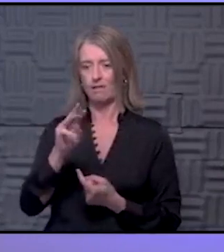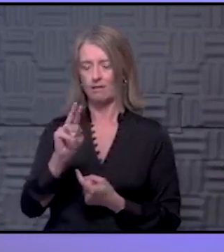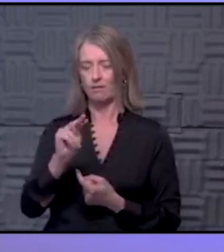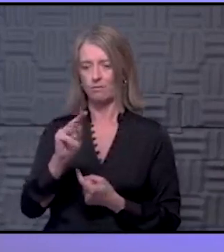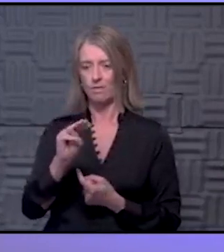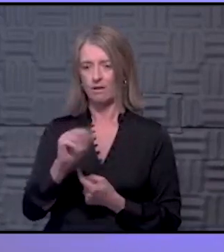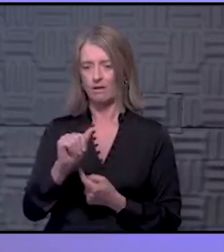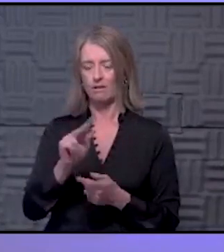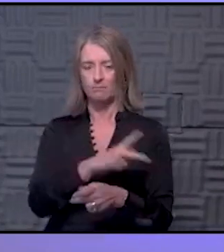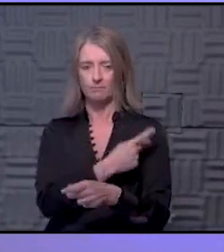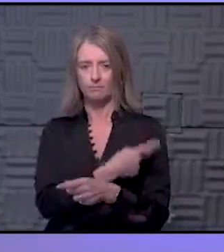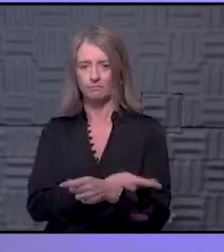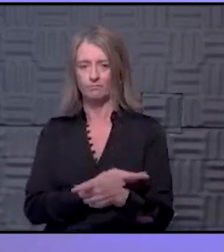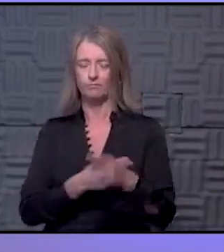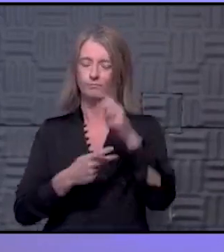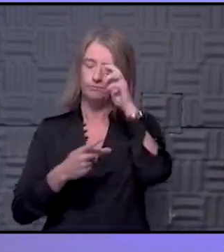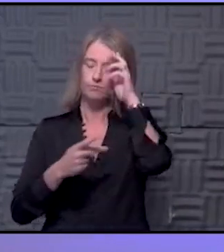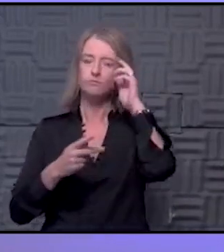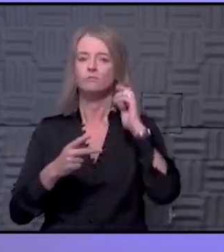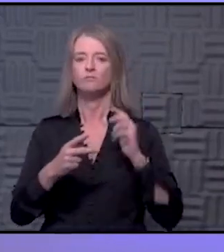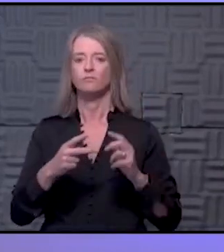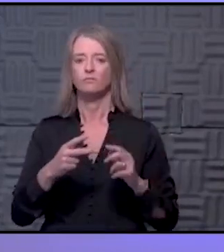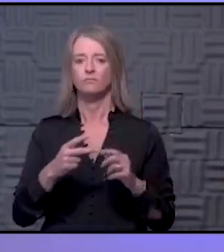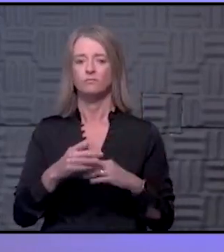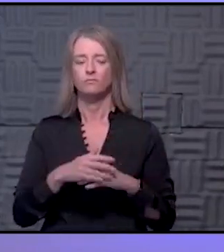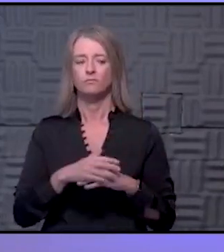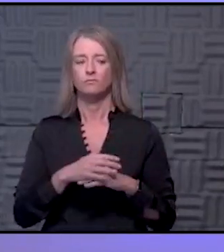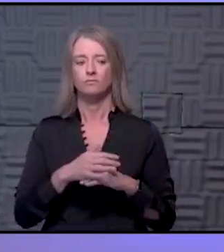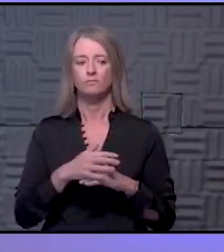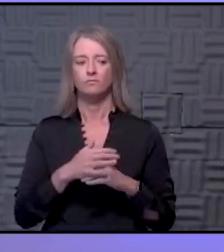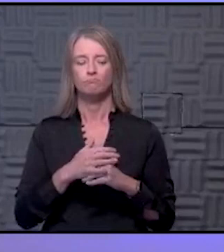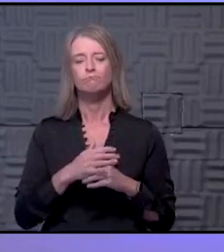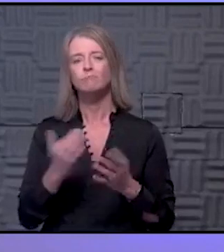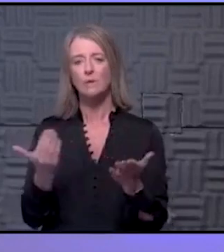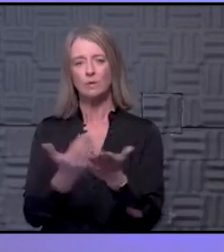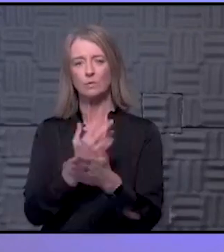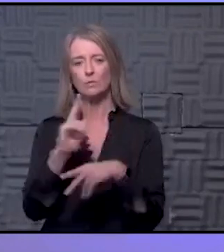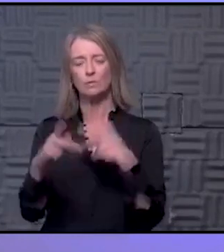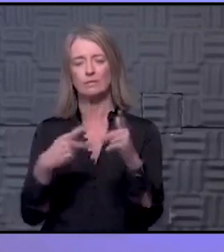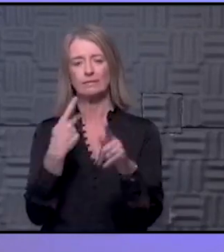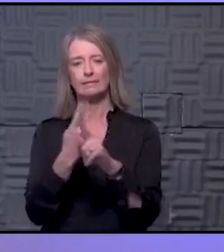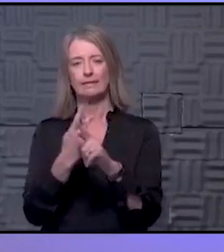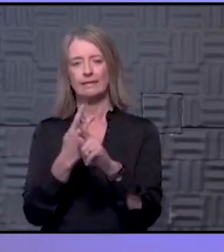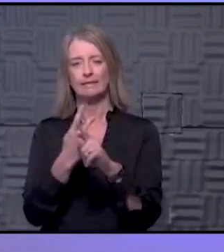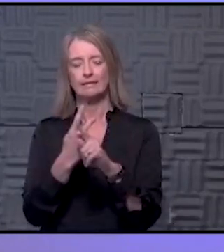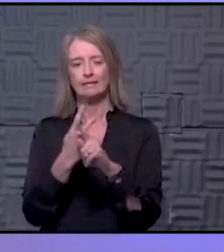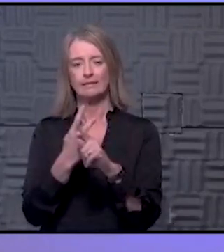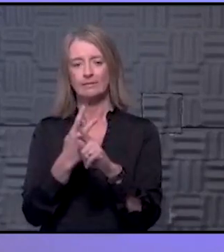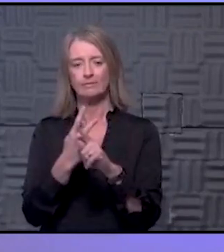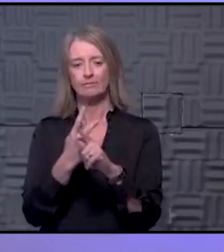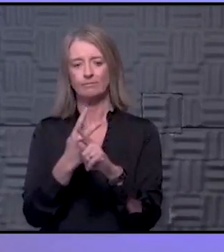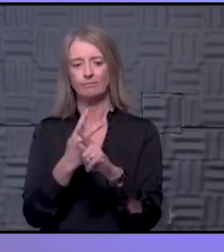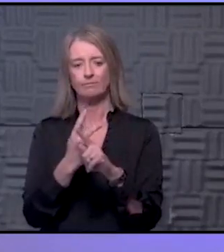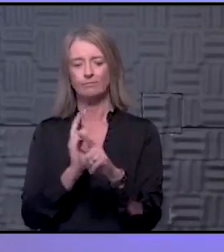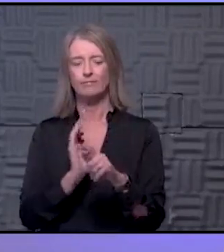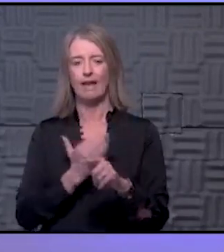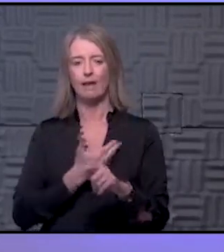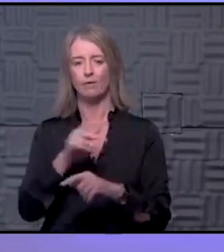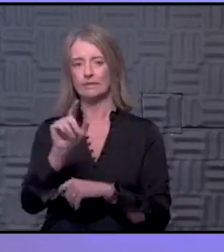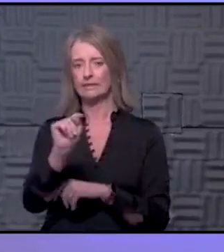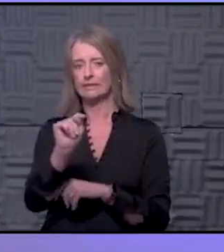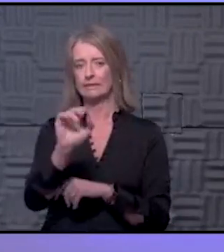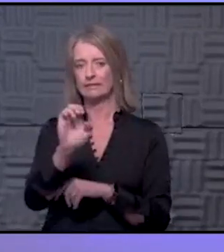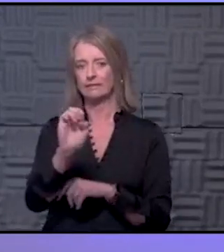trial. CAR T-cell, or chimeric antigen receptor, it's a new form of engineering our T-cells.